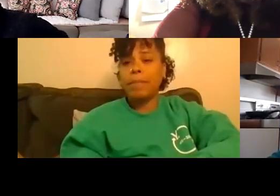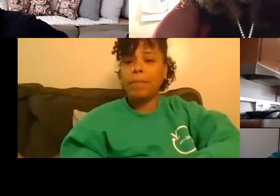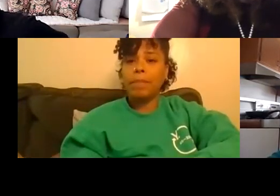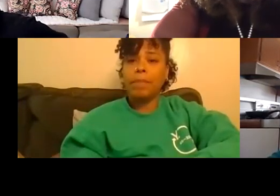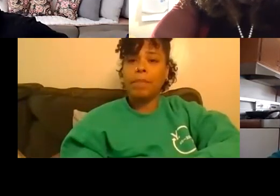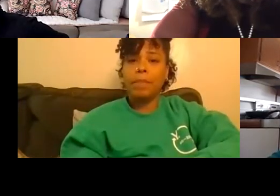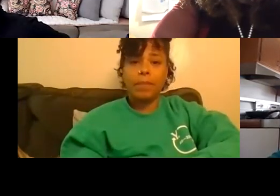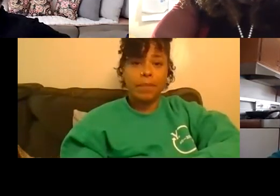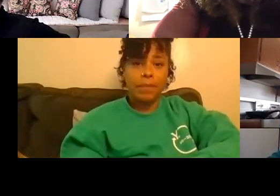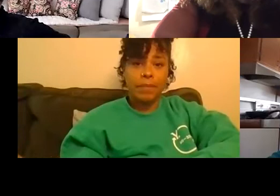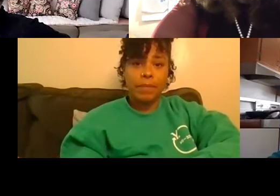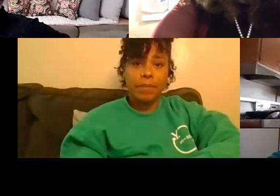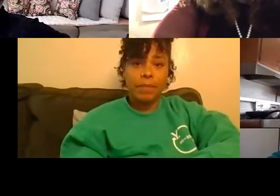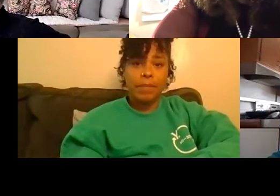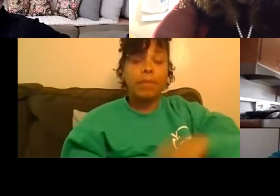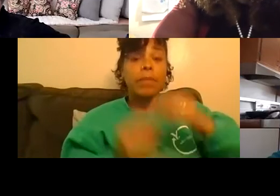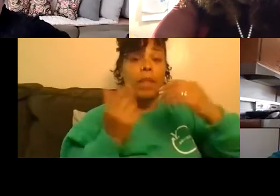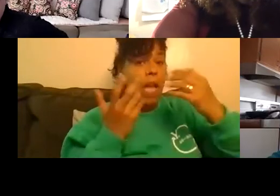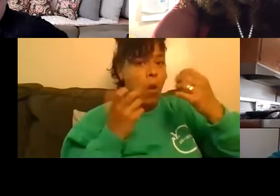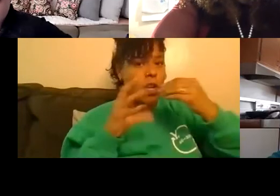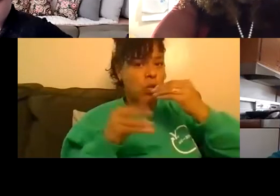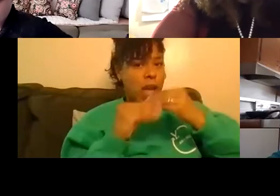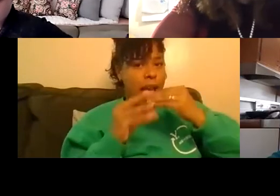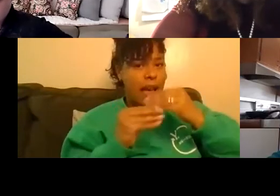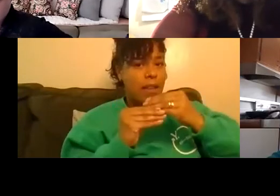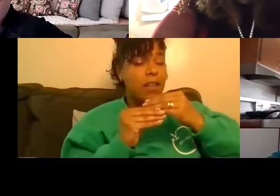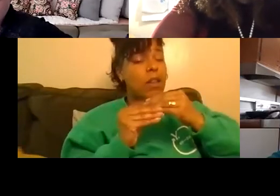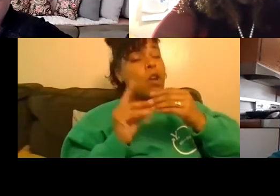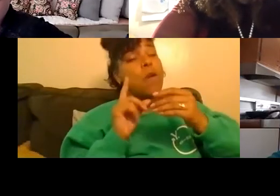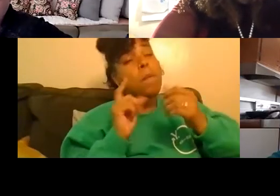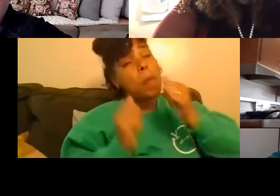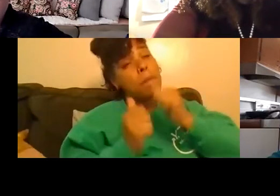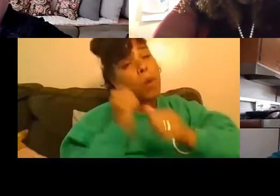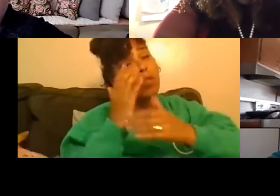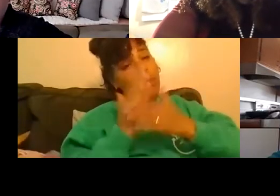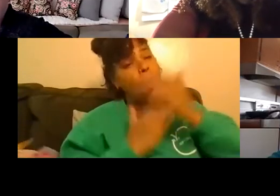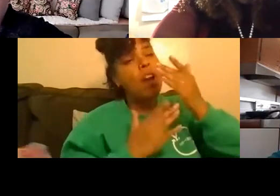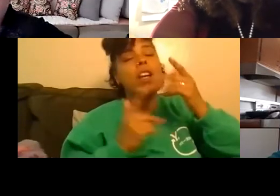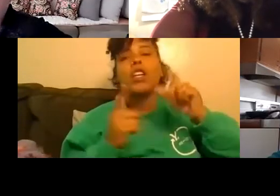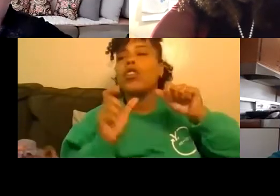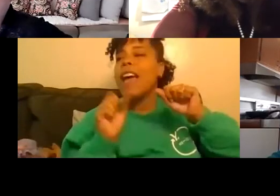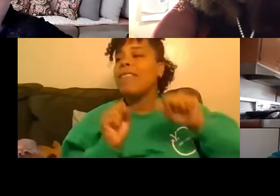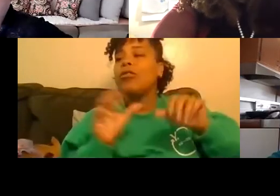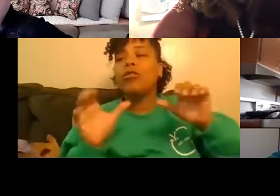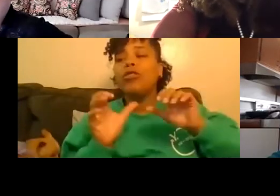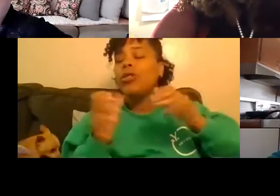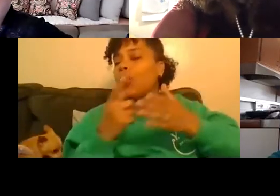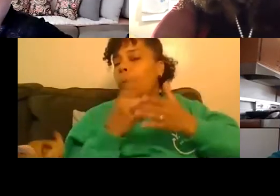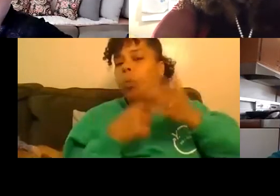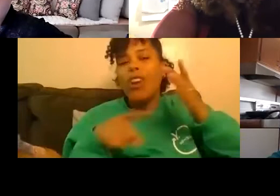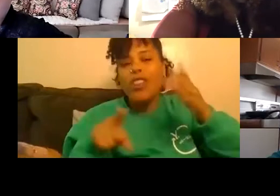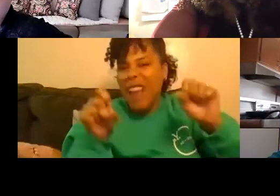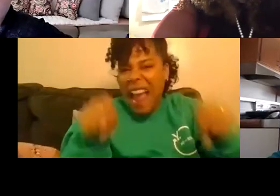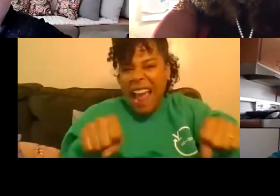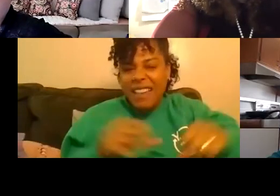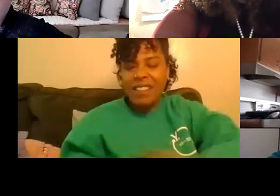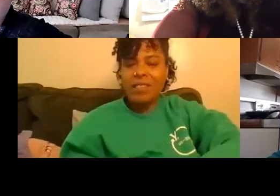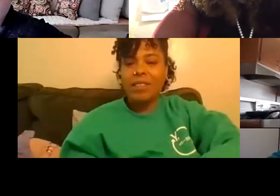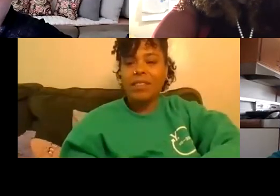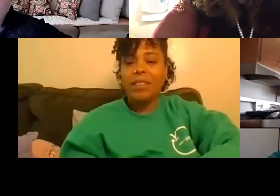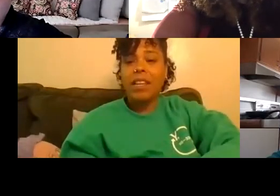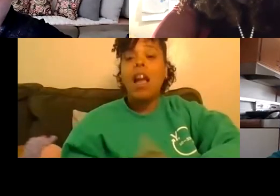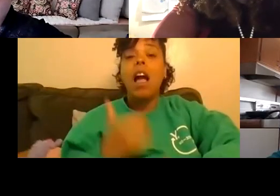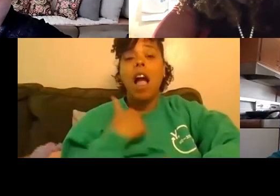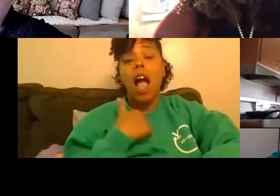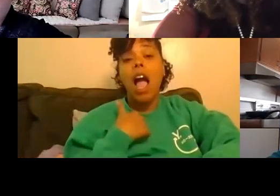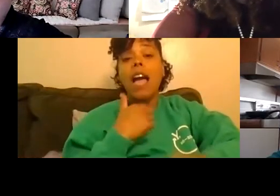In addition to that, for the most part, you have to do what you can do. I will generally try to help